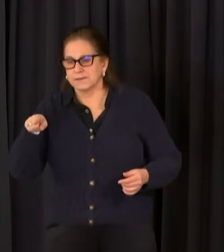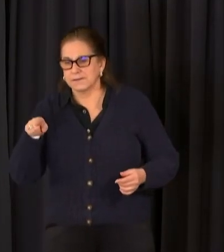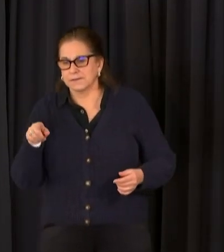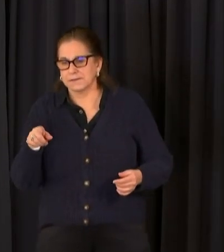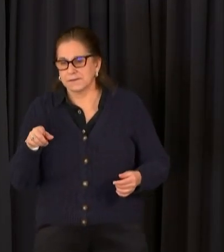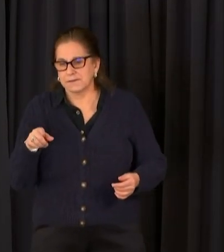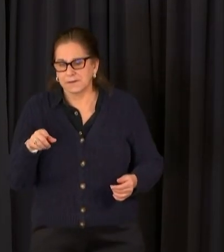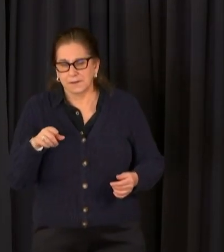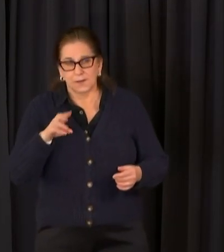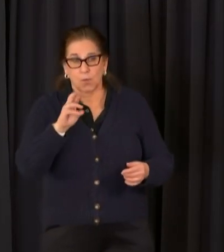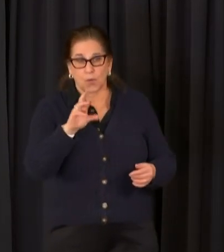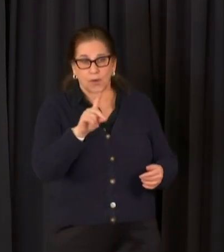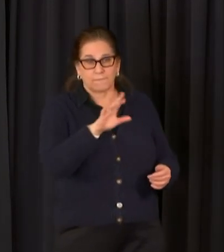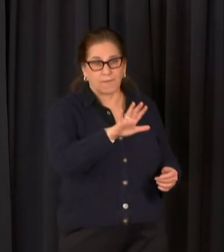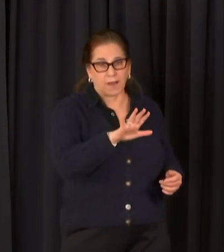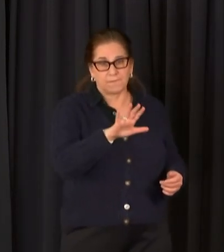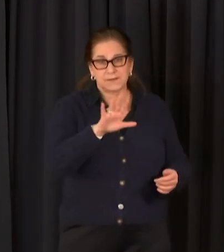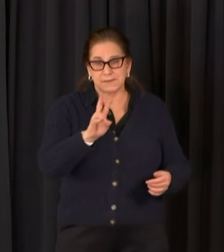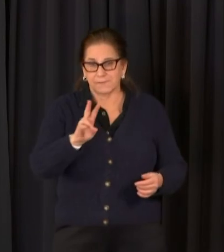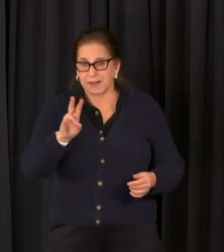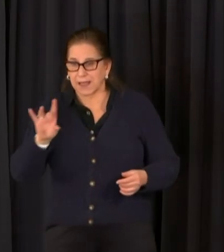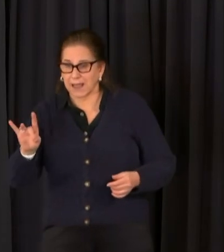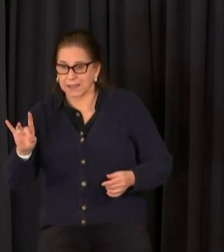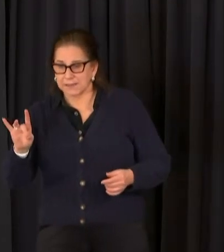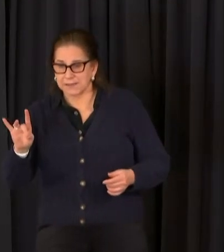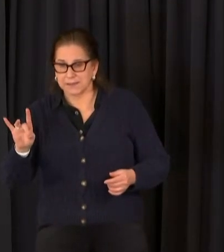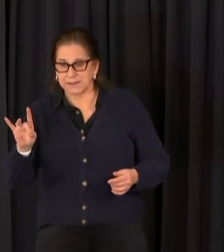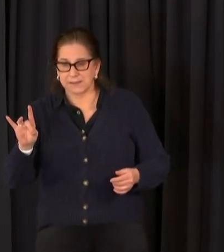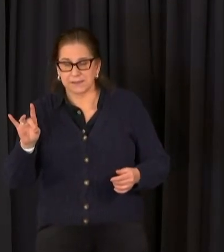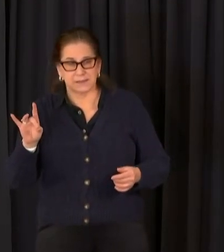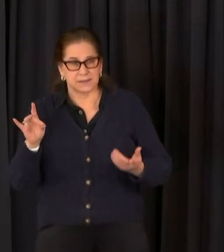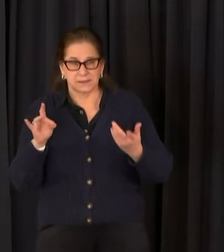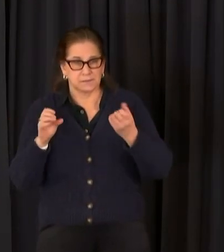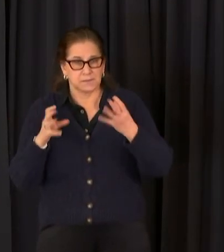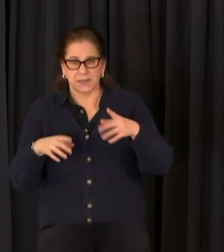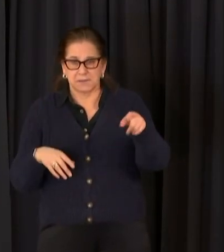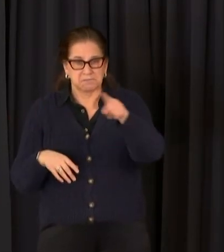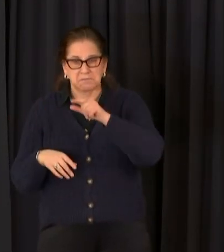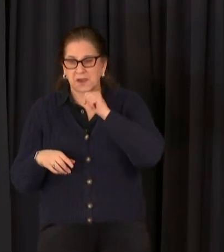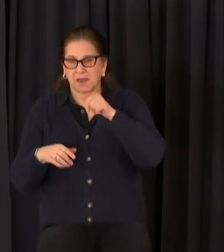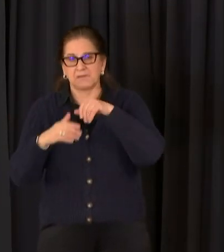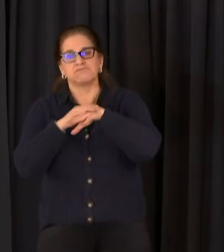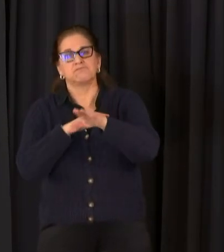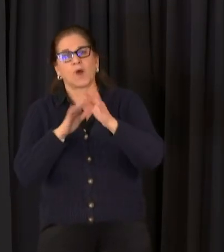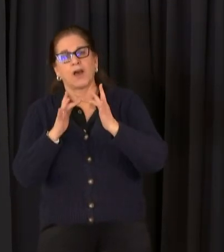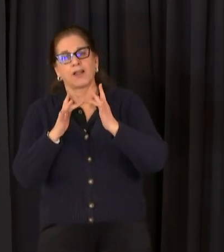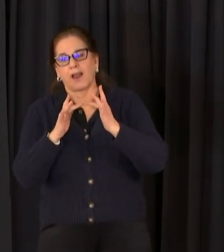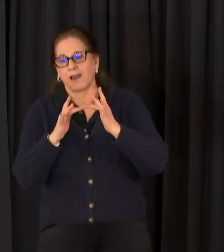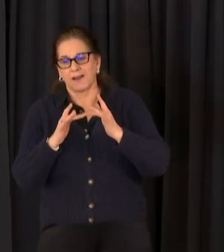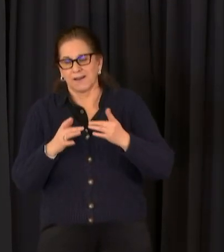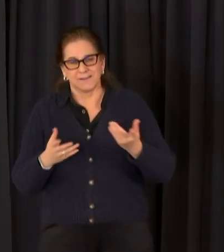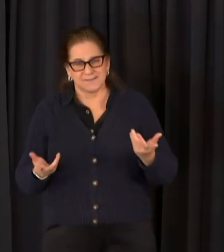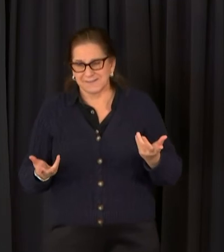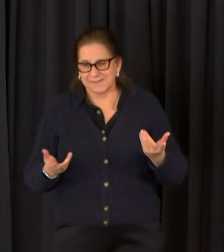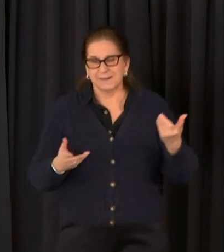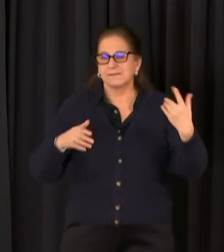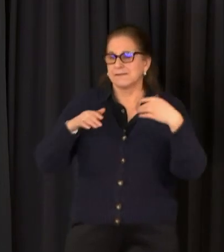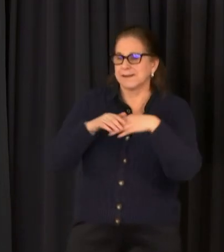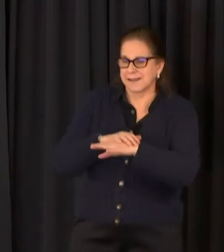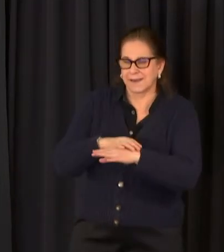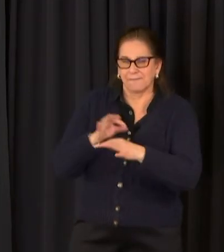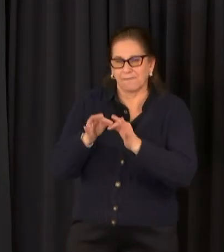7, and 8, who have not gone to the websites, have not called the call center, not because of necessarily